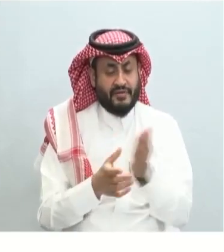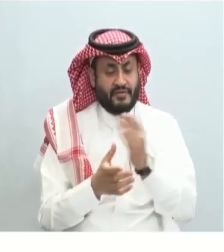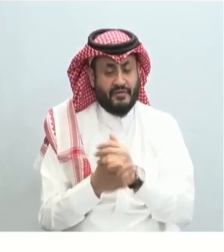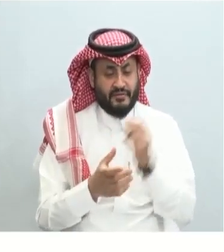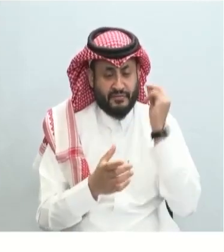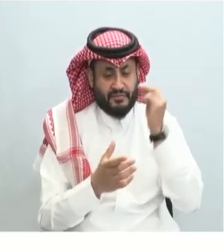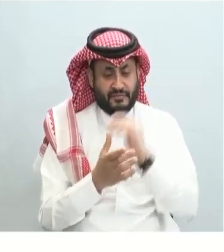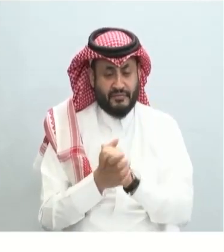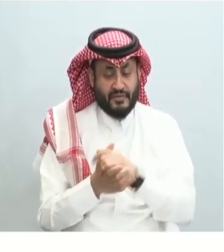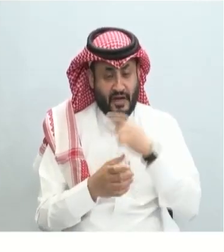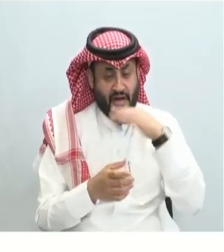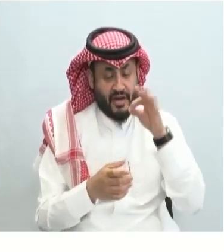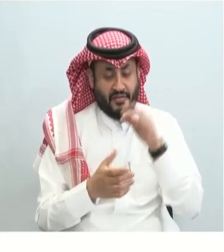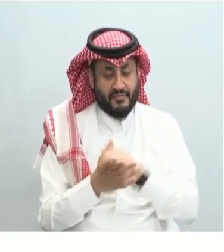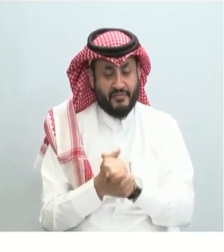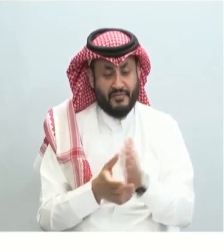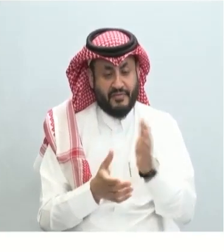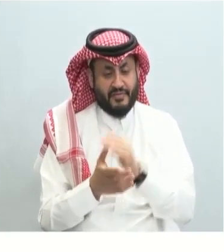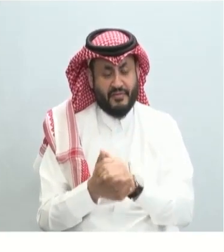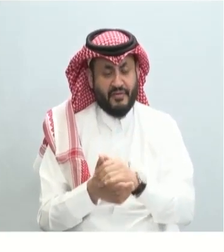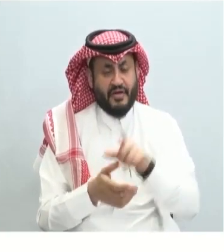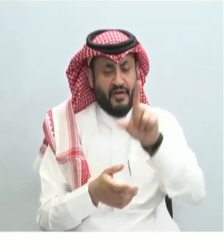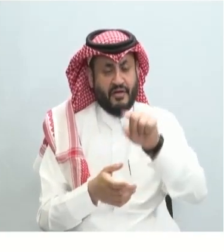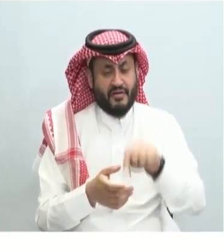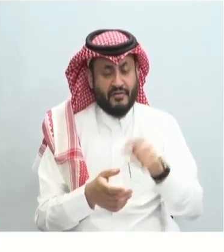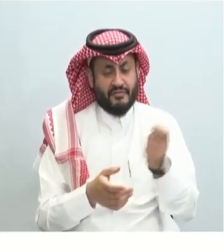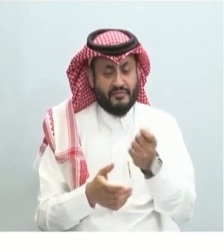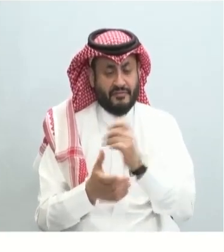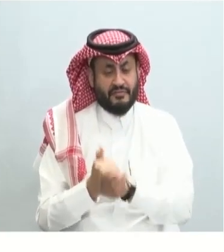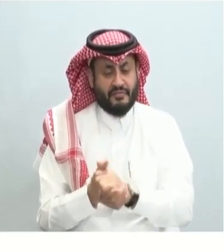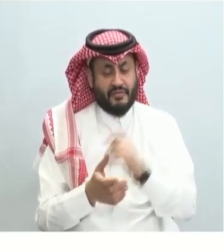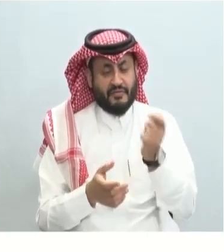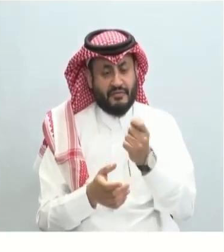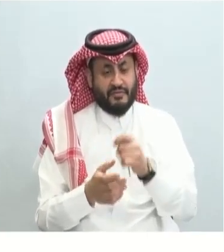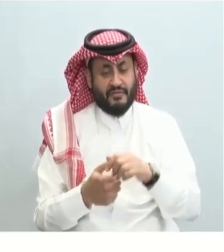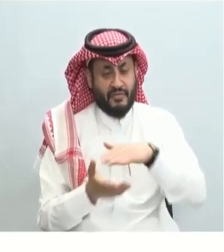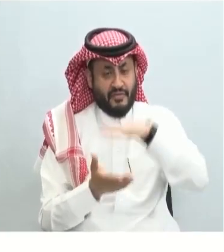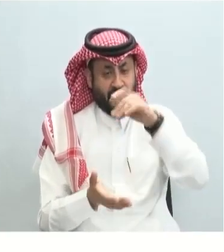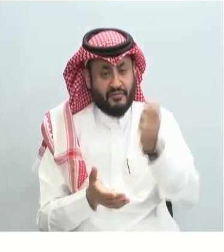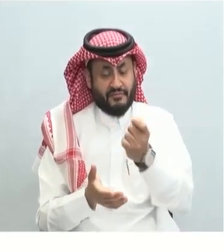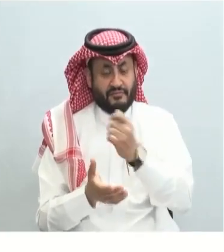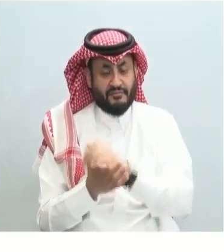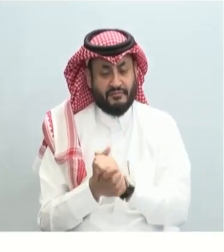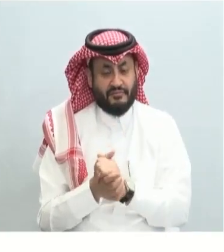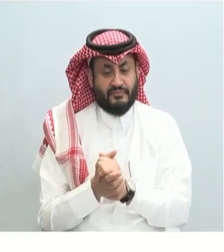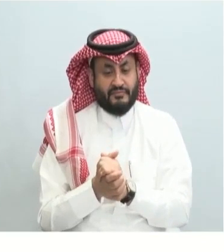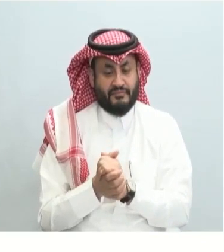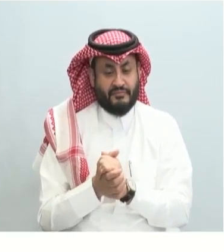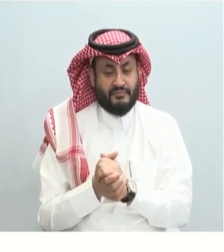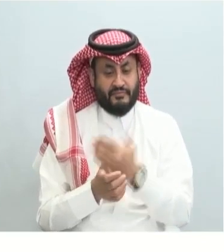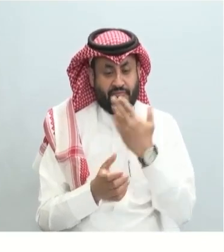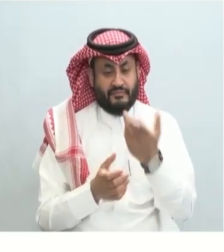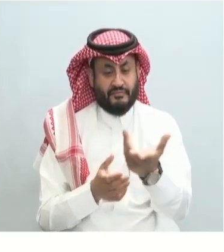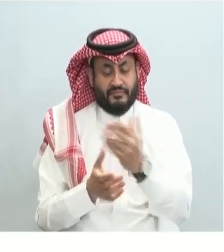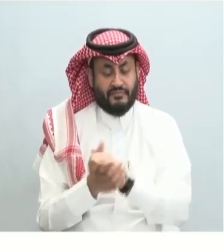sounds and letters correctly and copy the letters and sound and write the uppercase letters correctly.